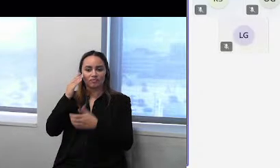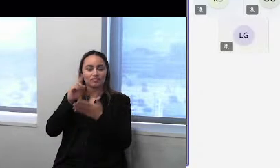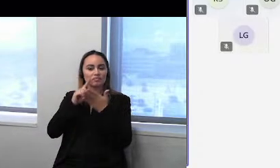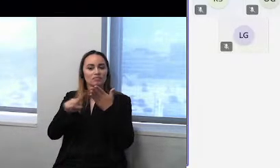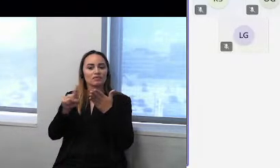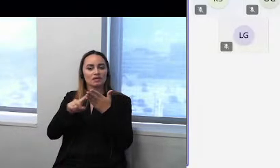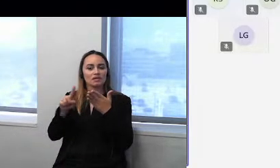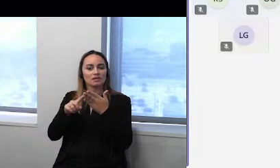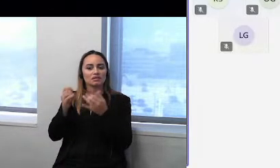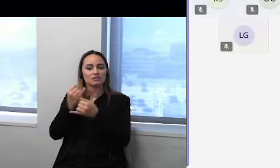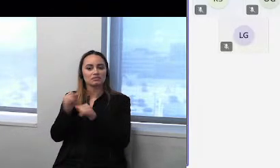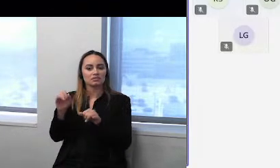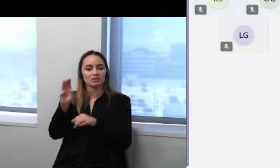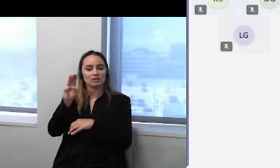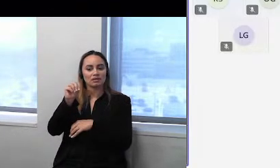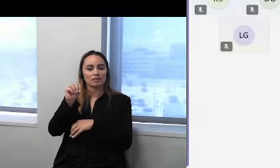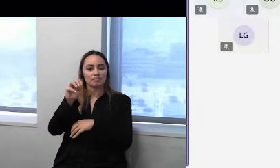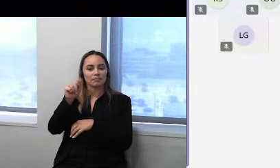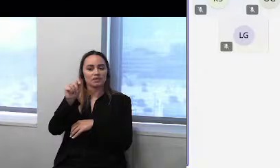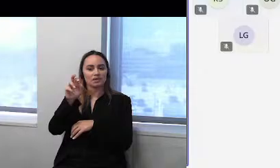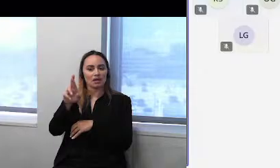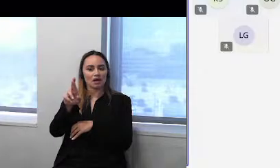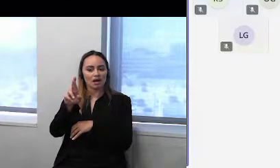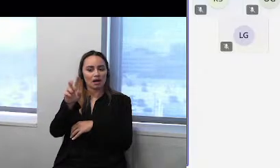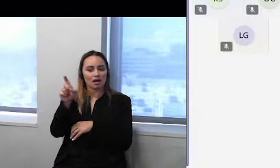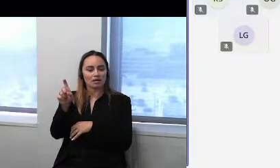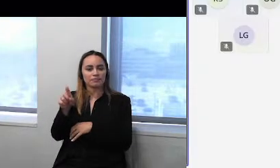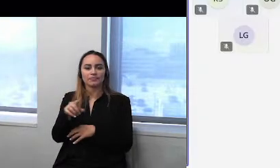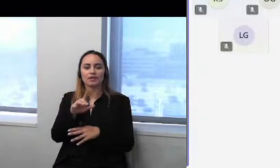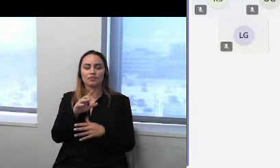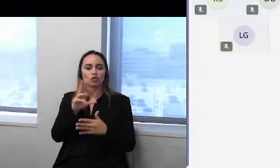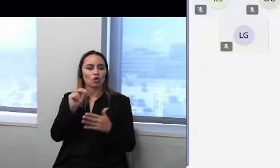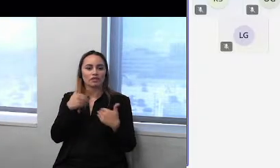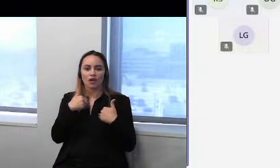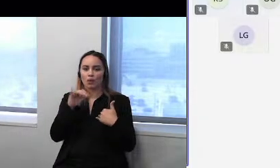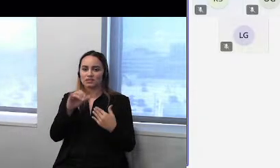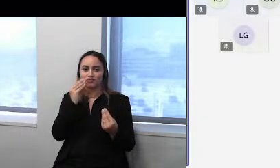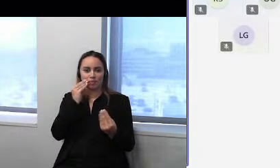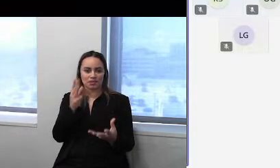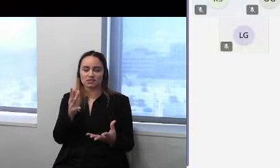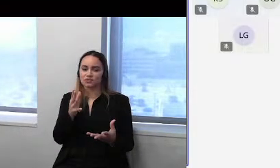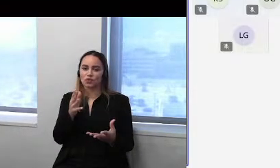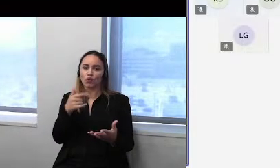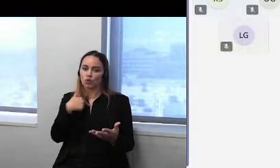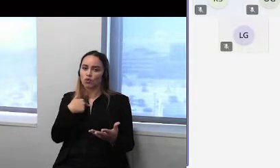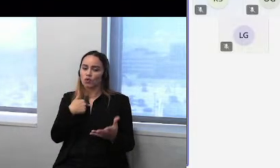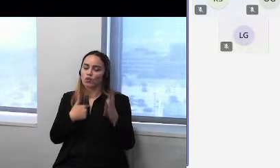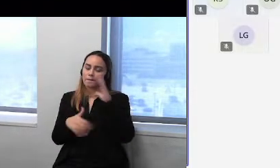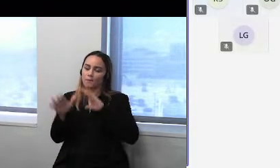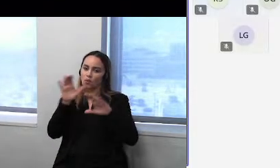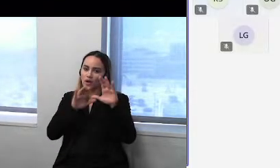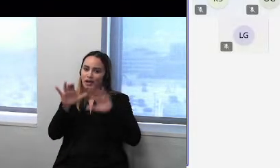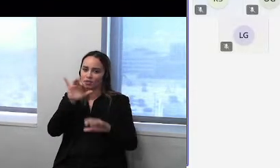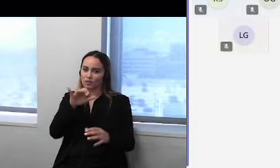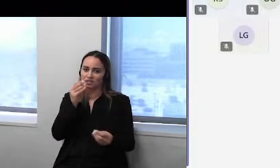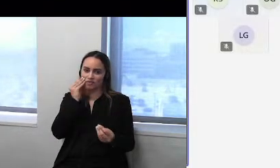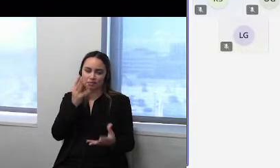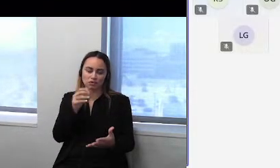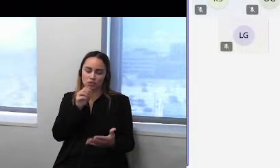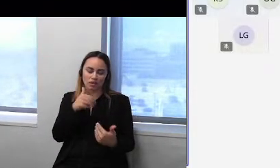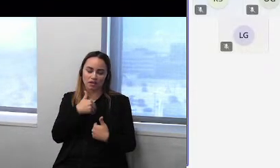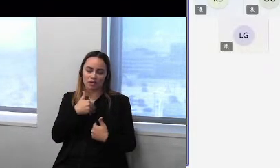can't attest to that. Don't have that information in front of me. No, I don't have knowledge of that right now. Could not, I don't know. Okay.